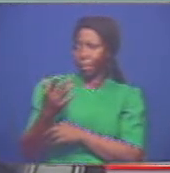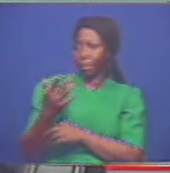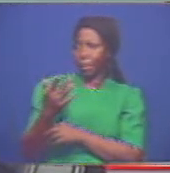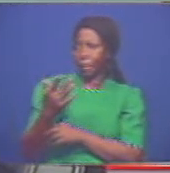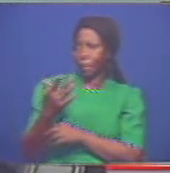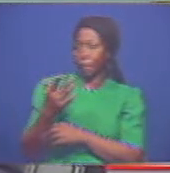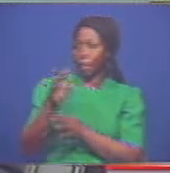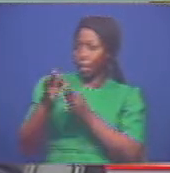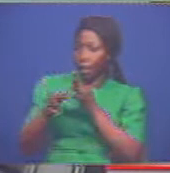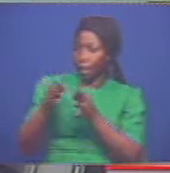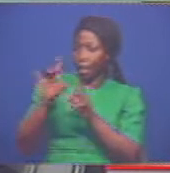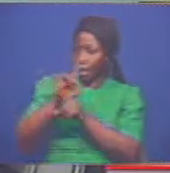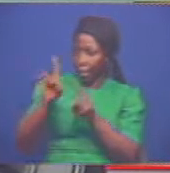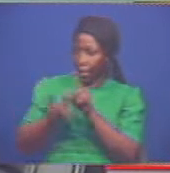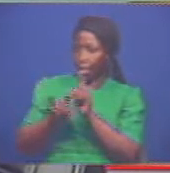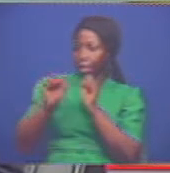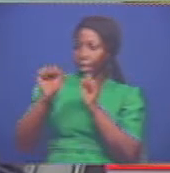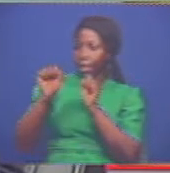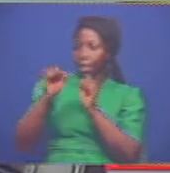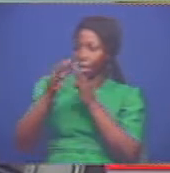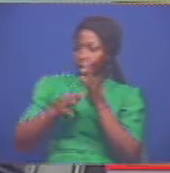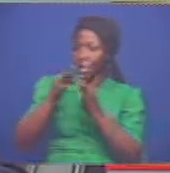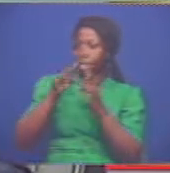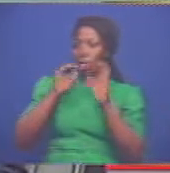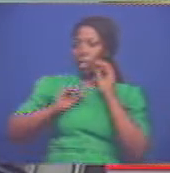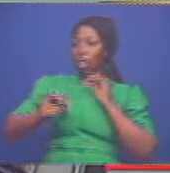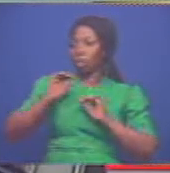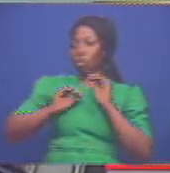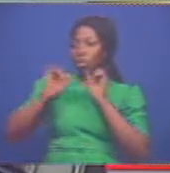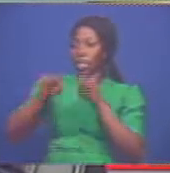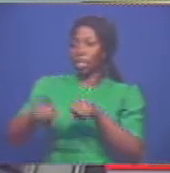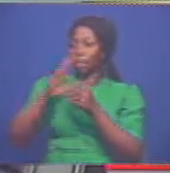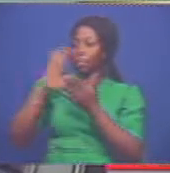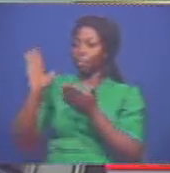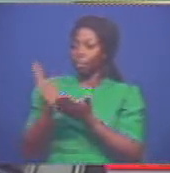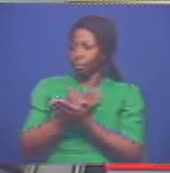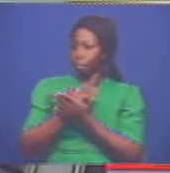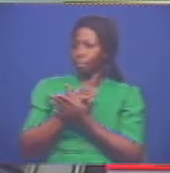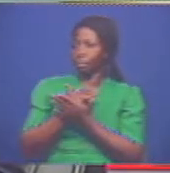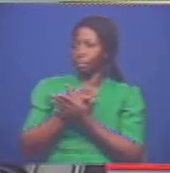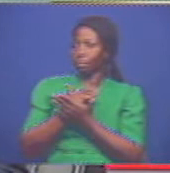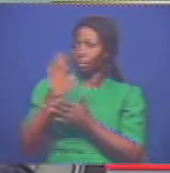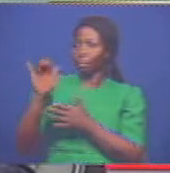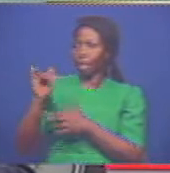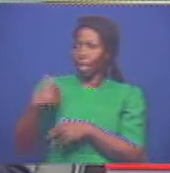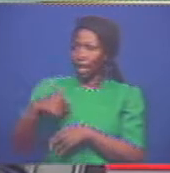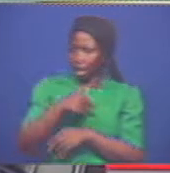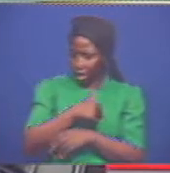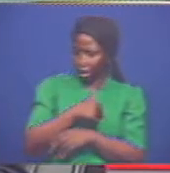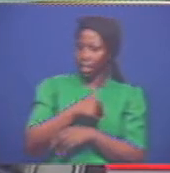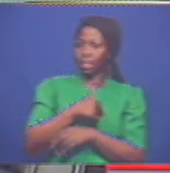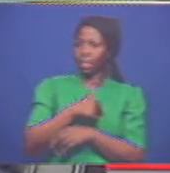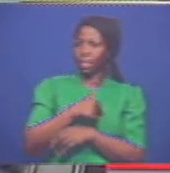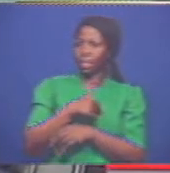And if everything can be, if corruption be fought by us, stop looking for the government, but we start fighting